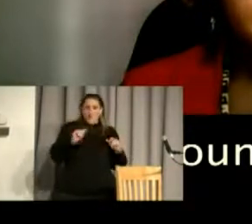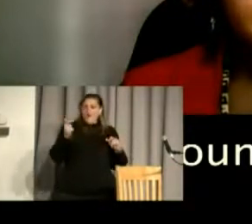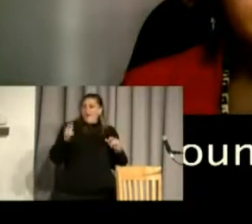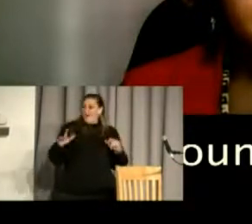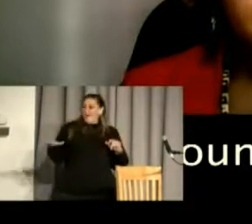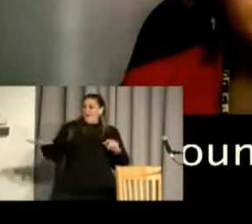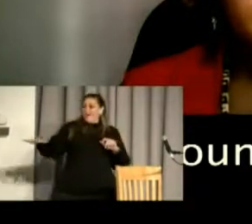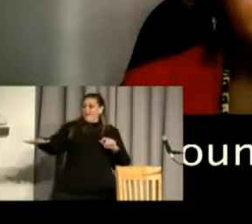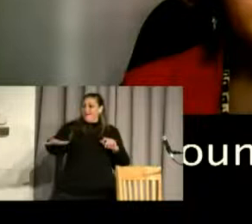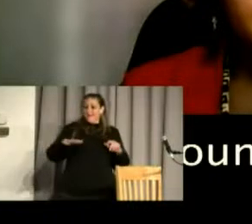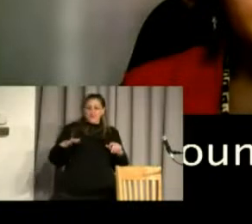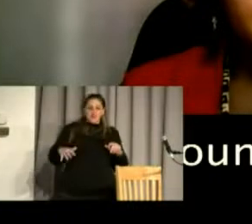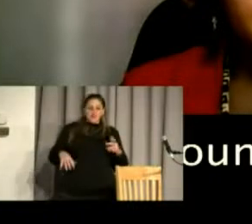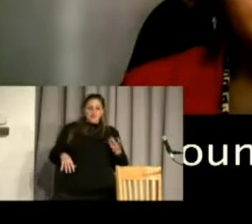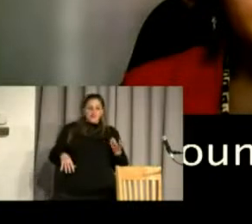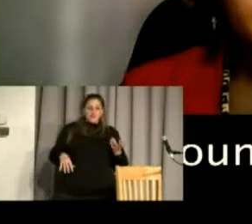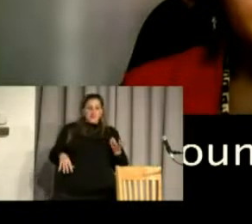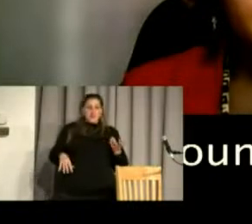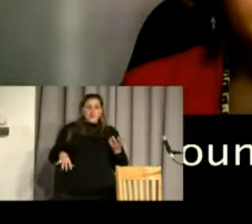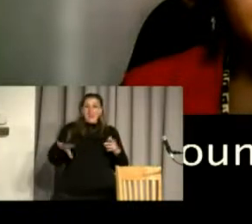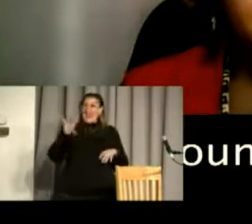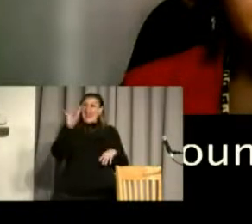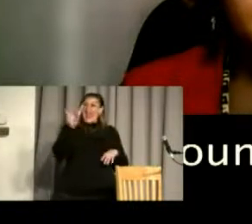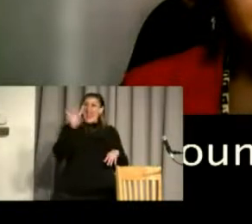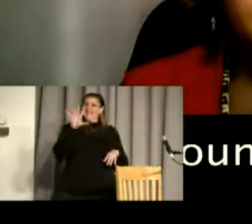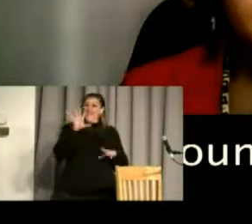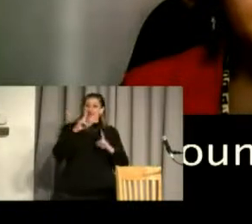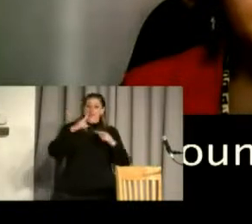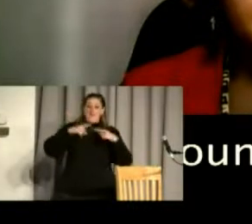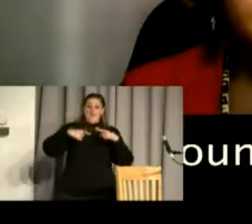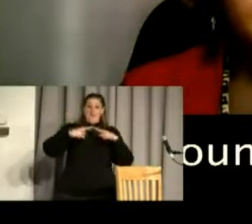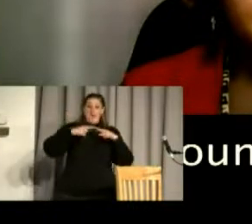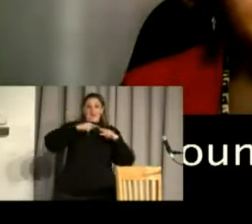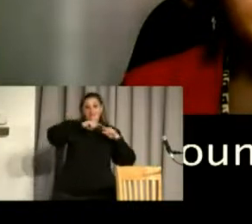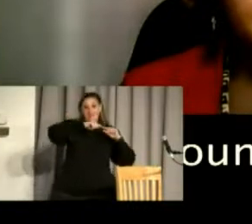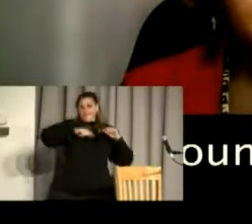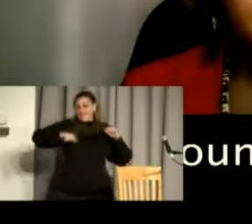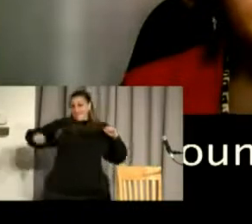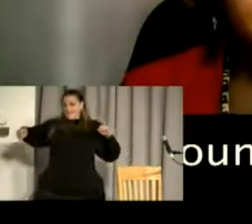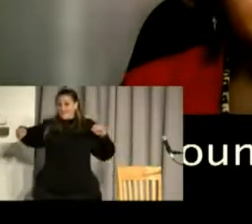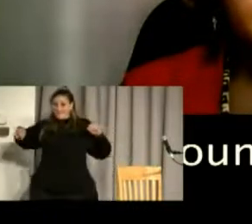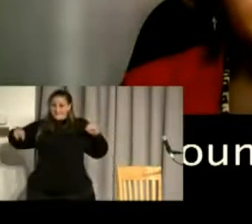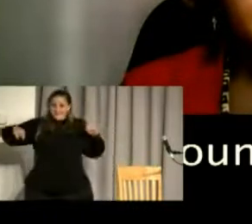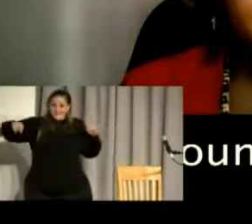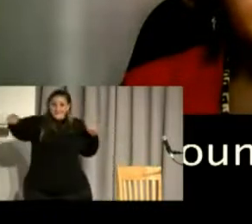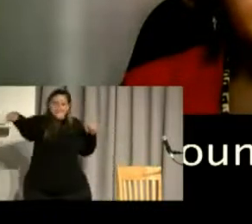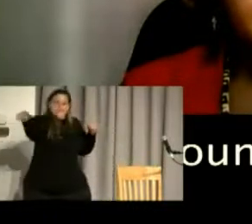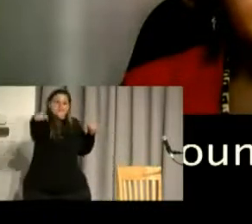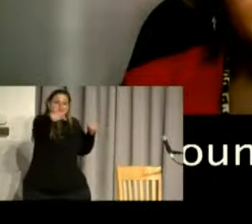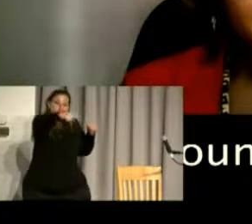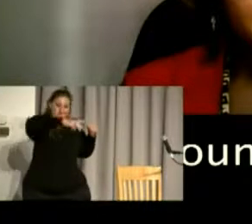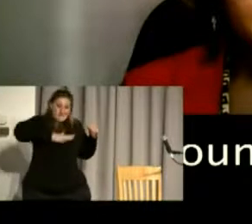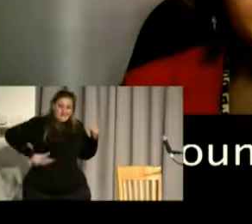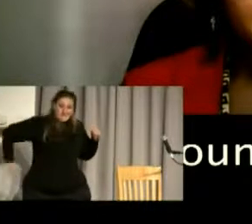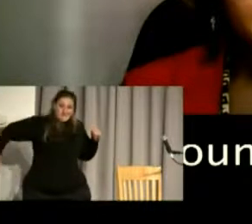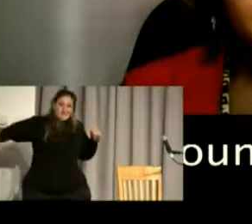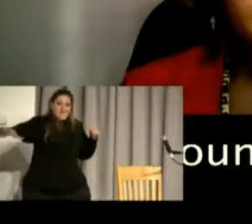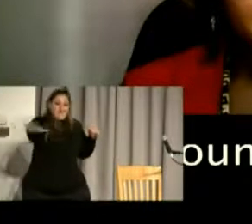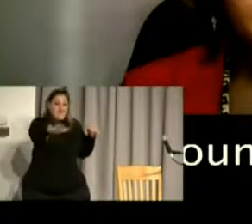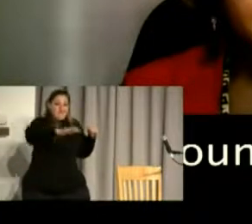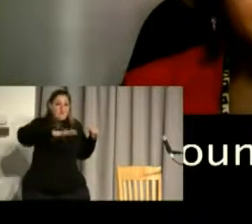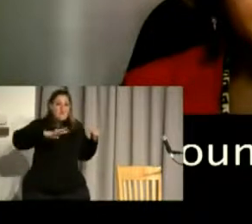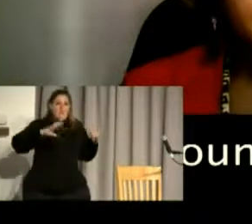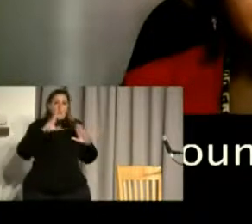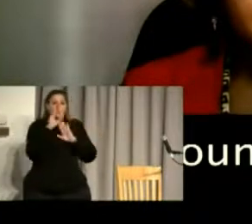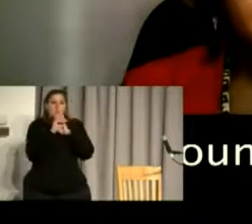but it's an 85-mile stretch of land between Baton Rouge and New Orleans as the crow flies,